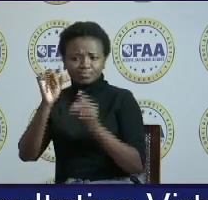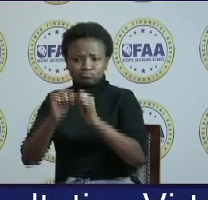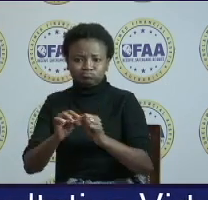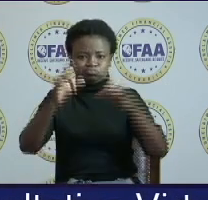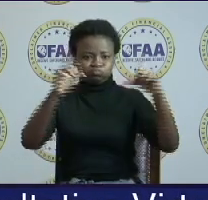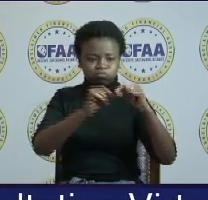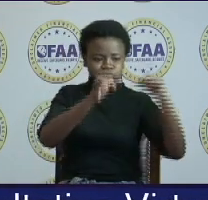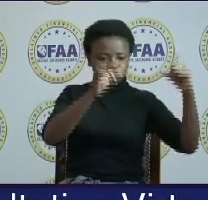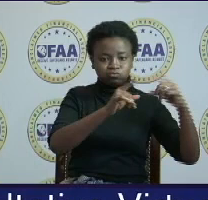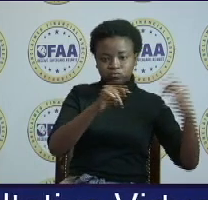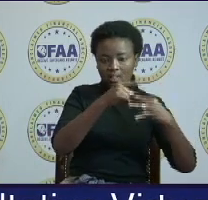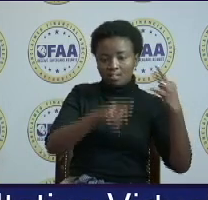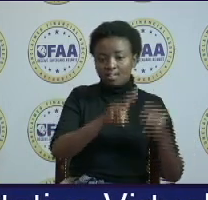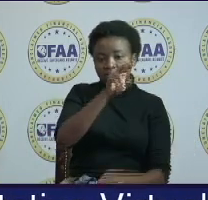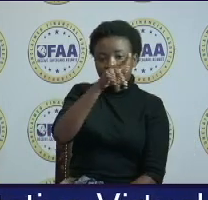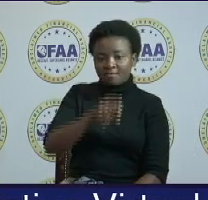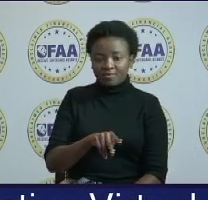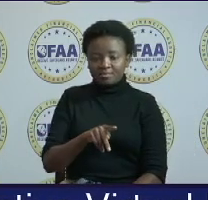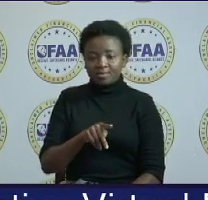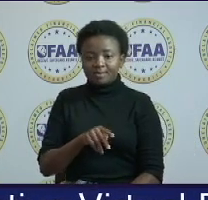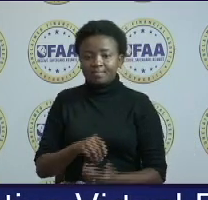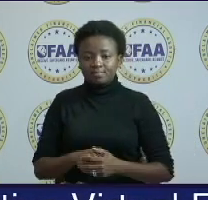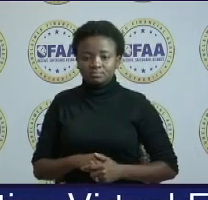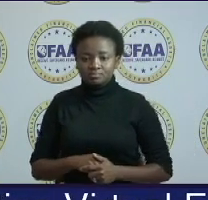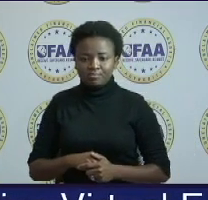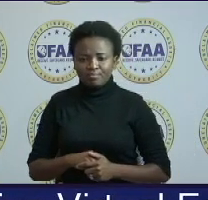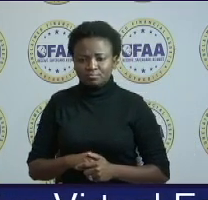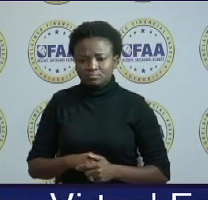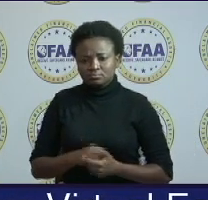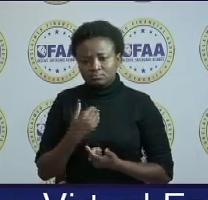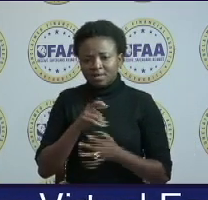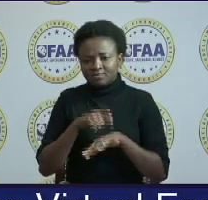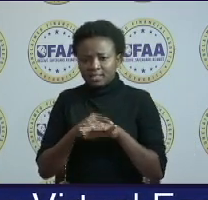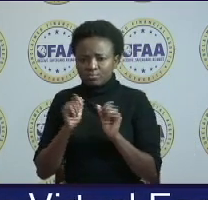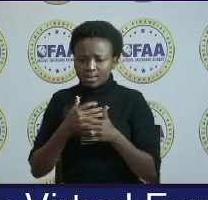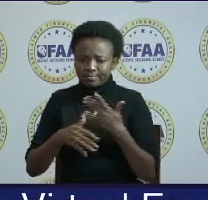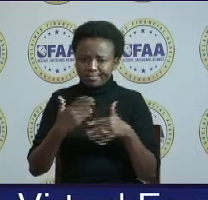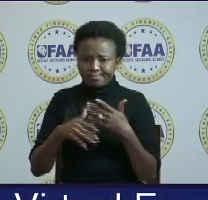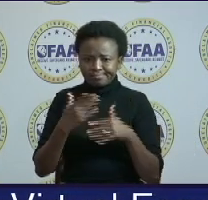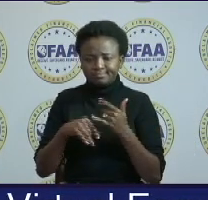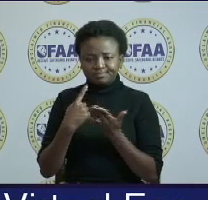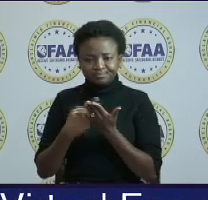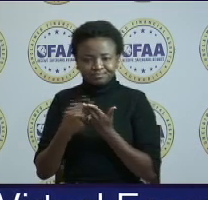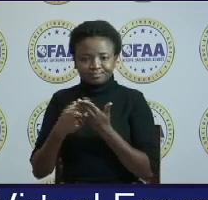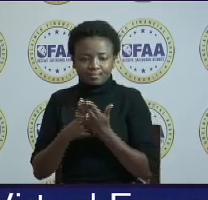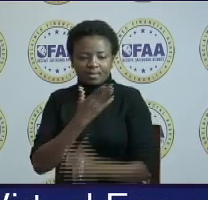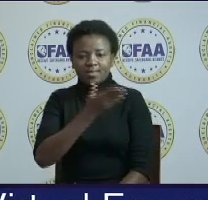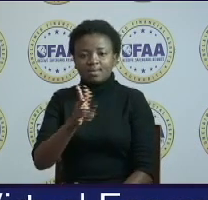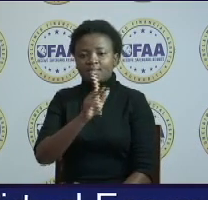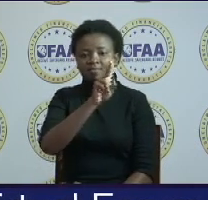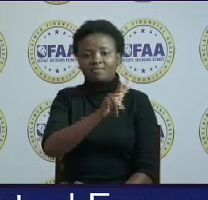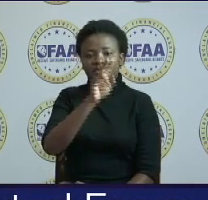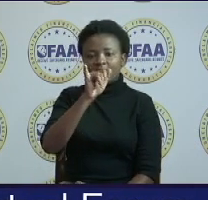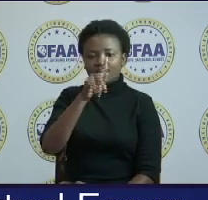Q&A. But just get ready for that. We're not going after the Q&A. We'll still have sessions where you can interact in the three VIP rooms that